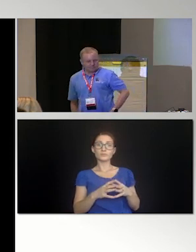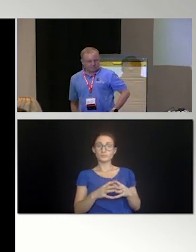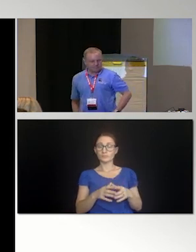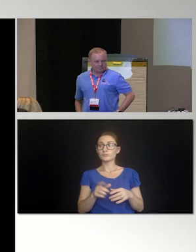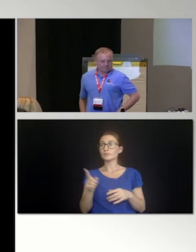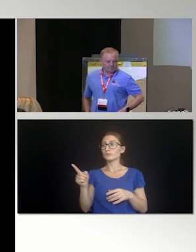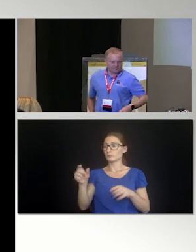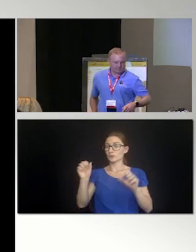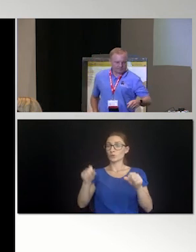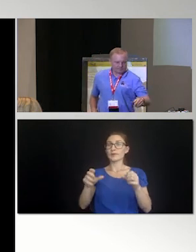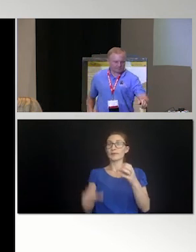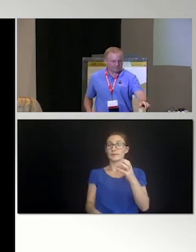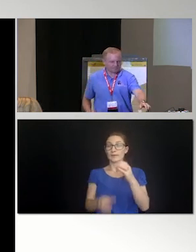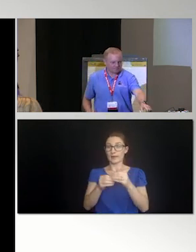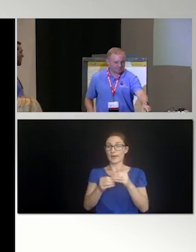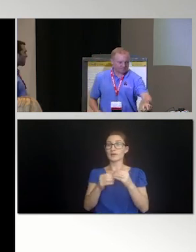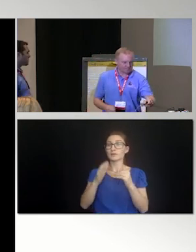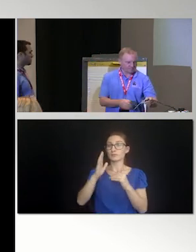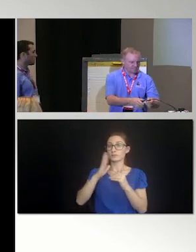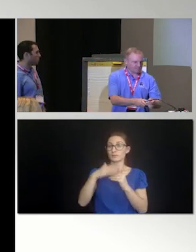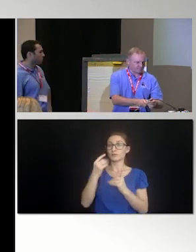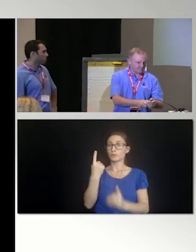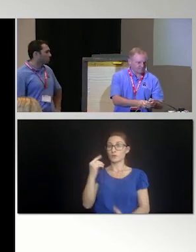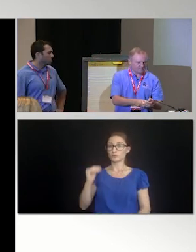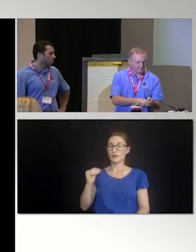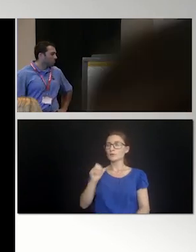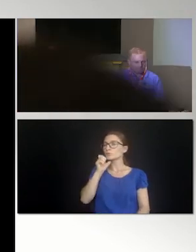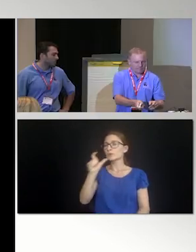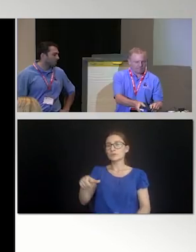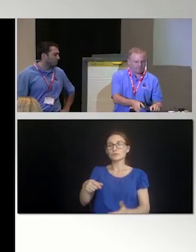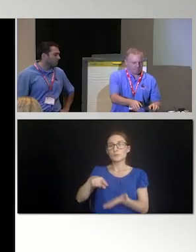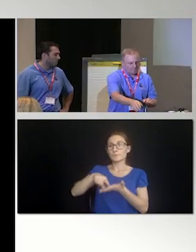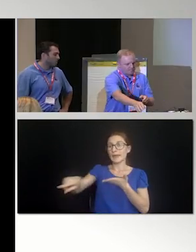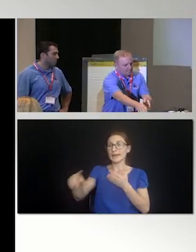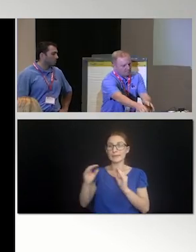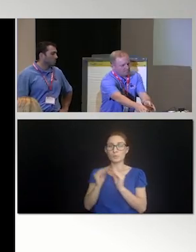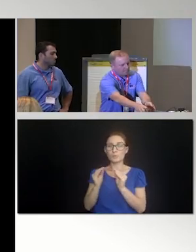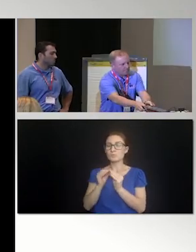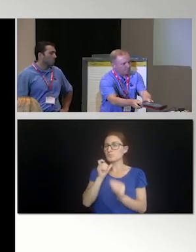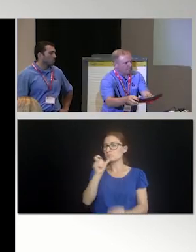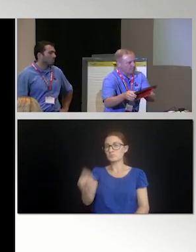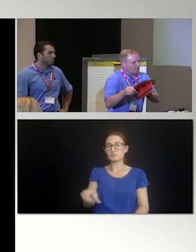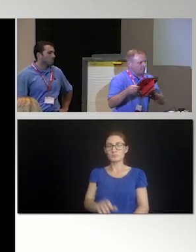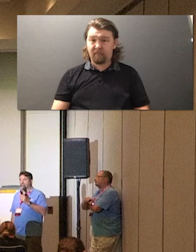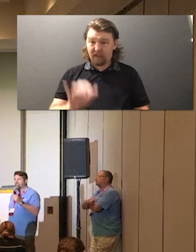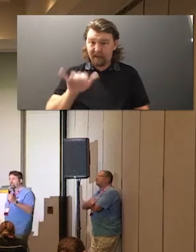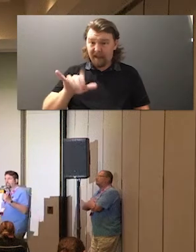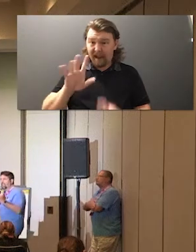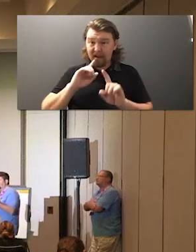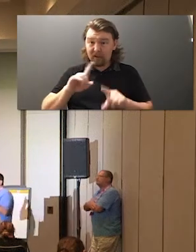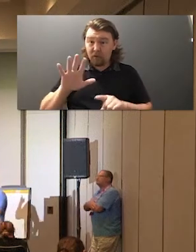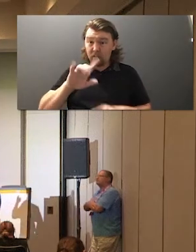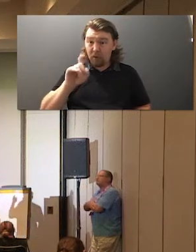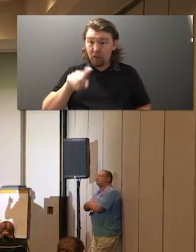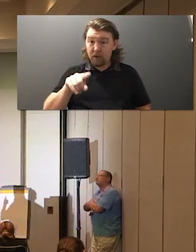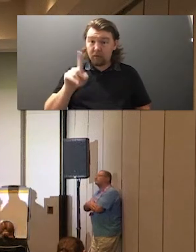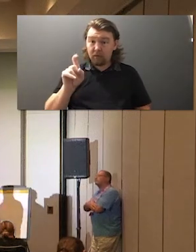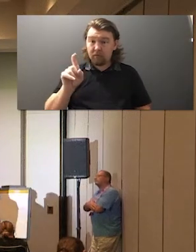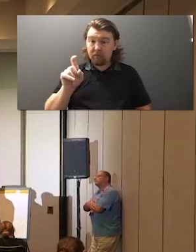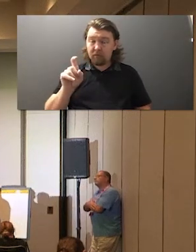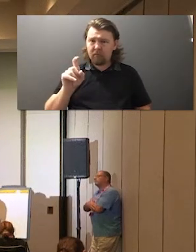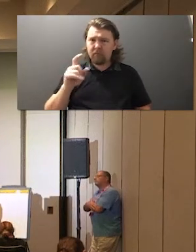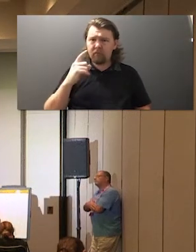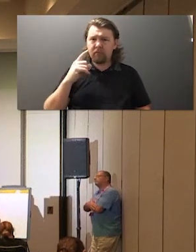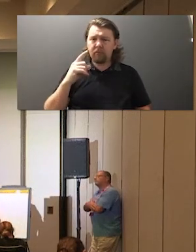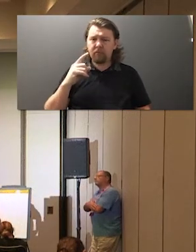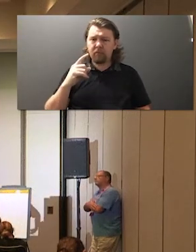So Yeah, so you can put more than one on the platform. You don't have to pay an extra for the second child. Okay. Did that answer your question